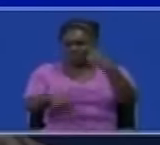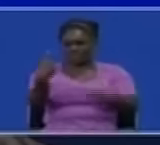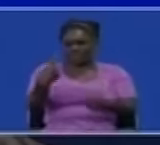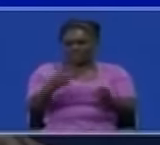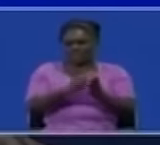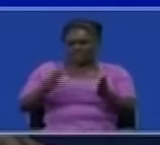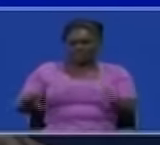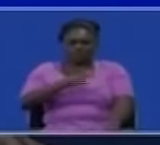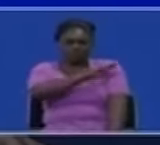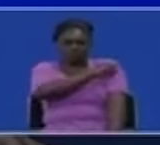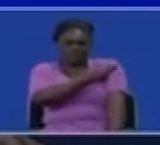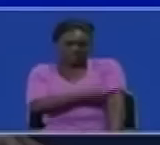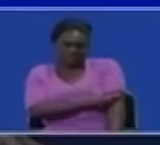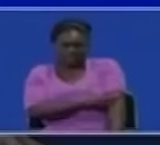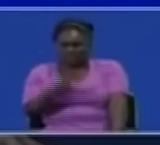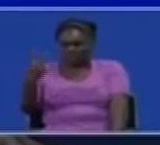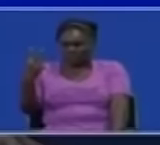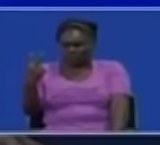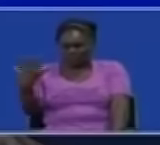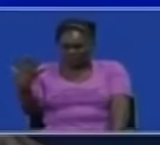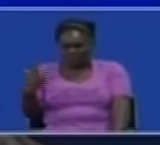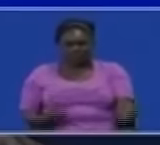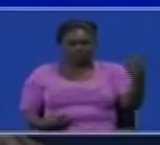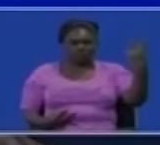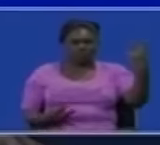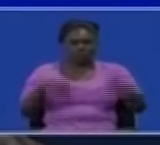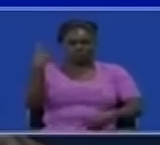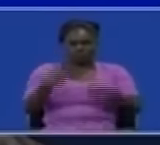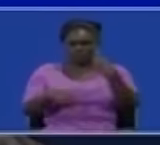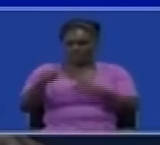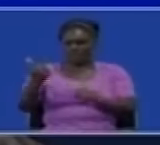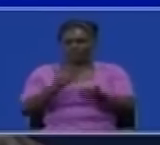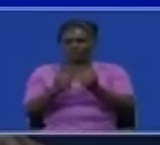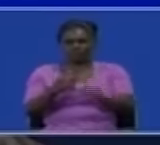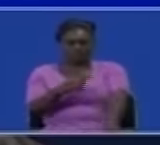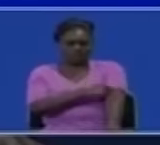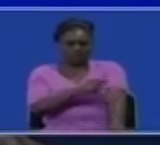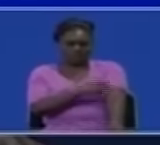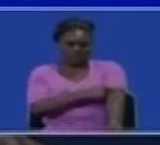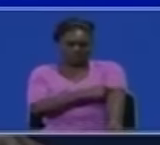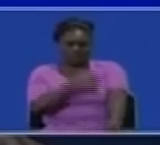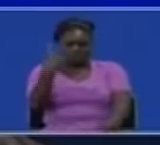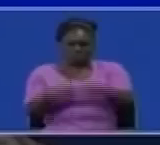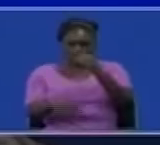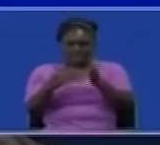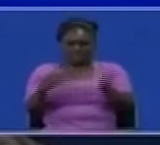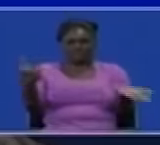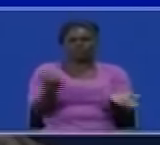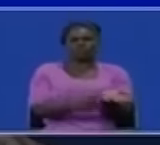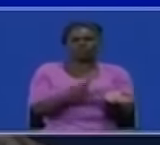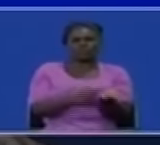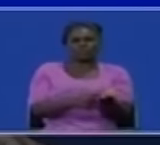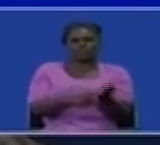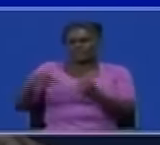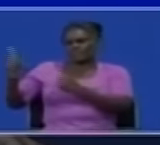edging Nigeria's Kada Babes to a 5-2 win. In another match, Ghana Police powered past Uganda's Wananchi with